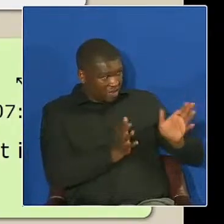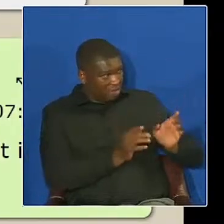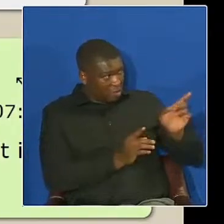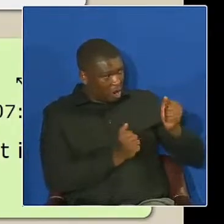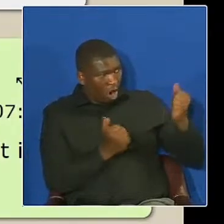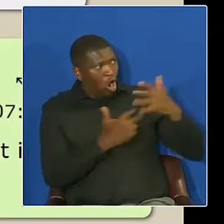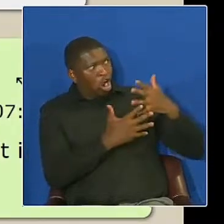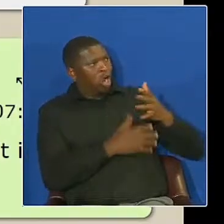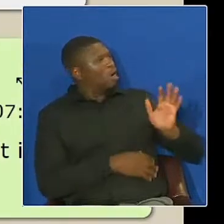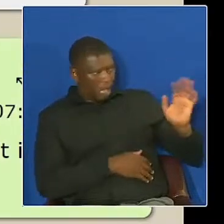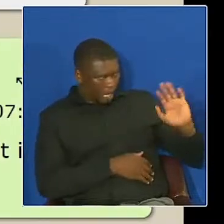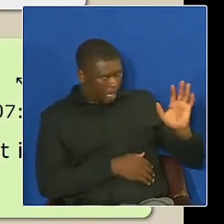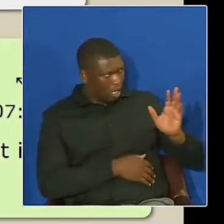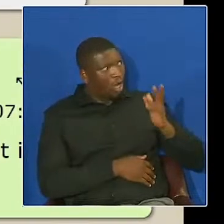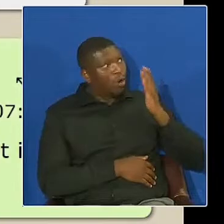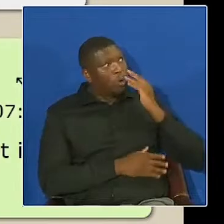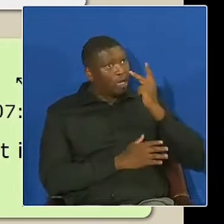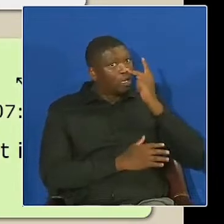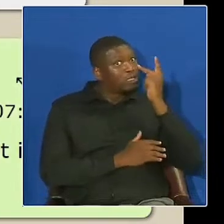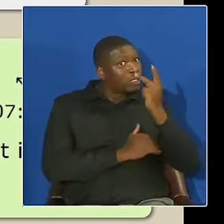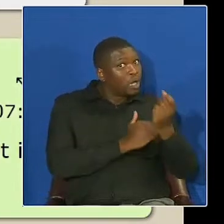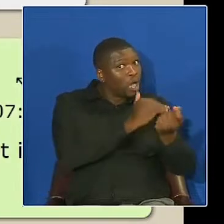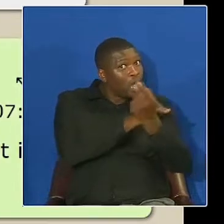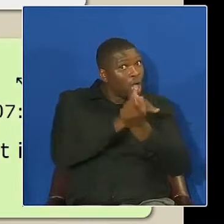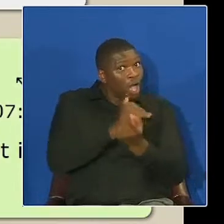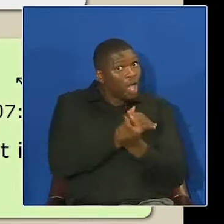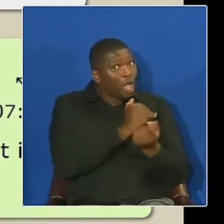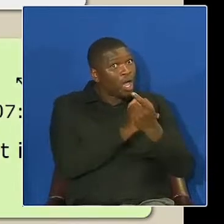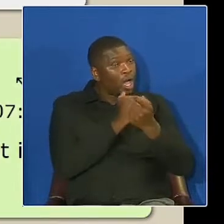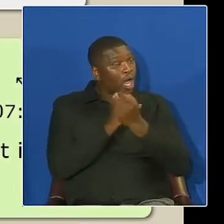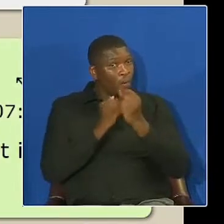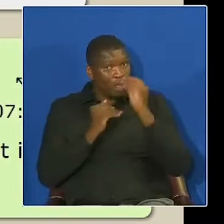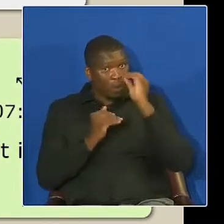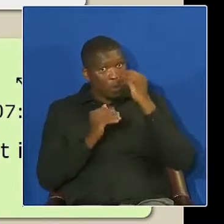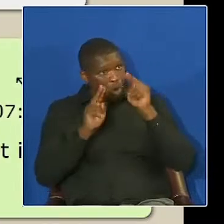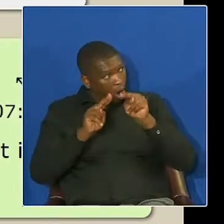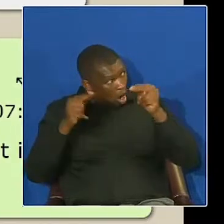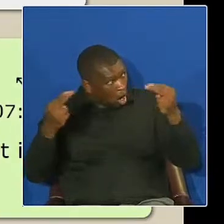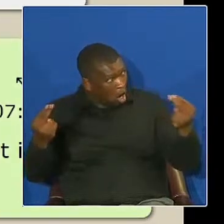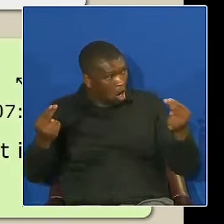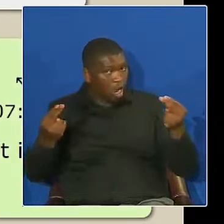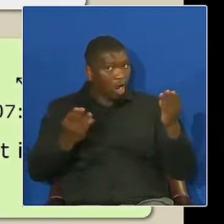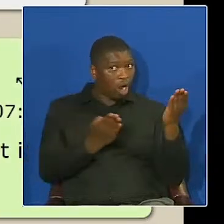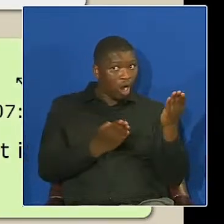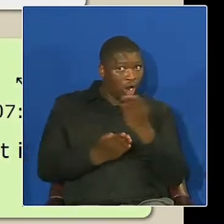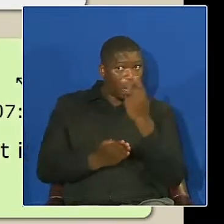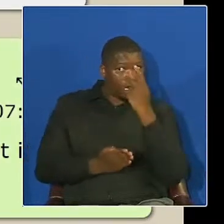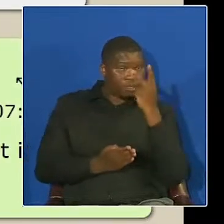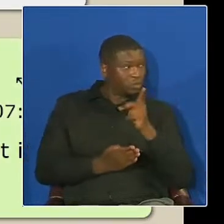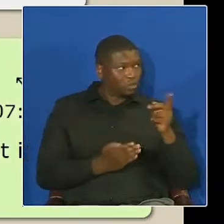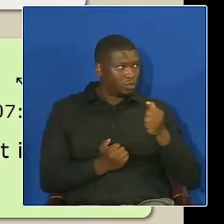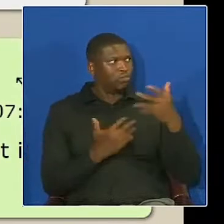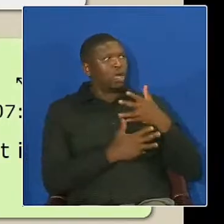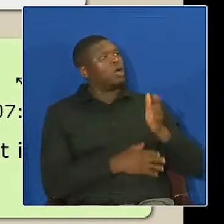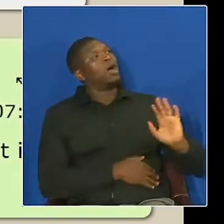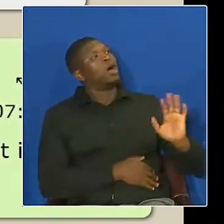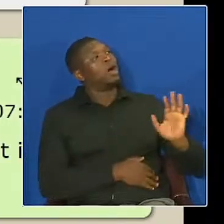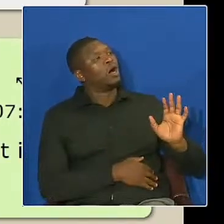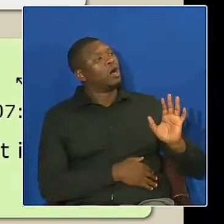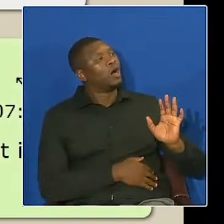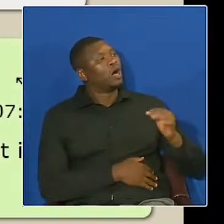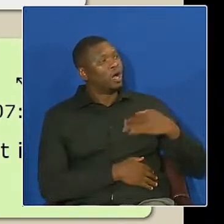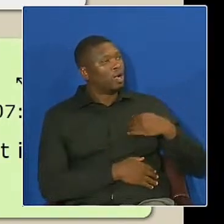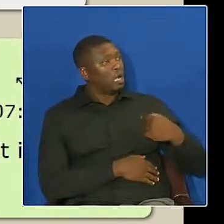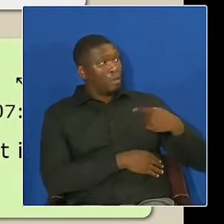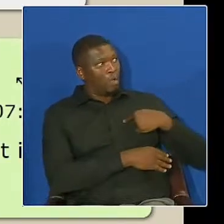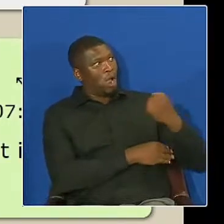be surprised when you see it in court papers and the media. I'm not going to be taken for